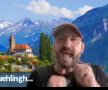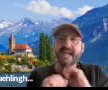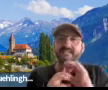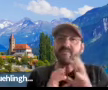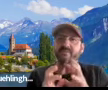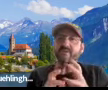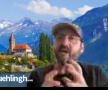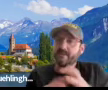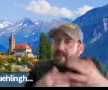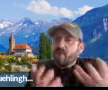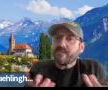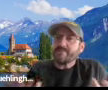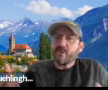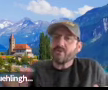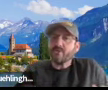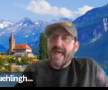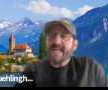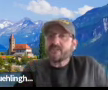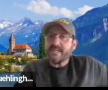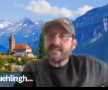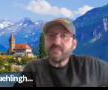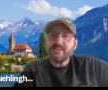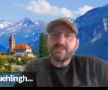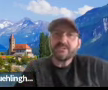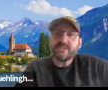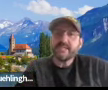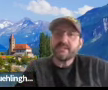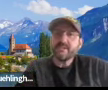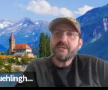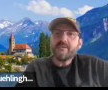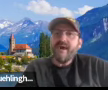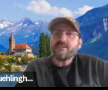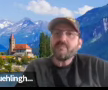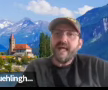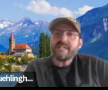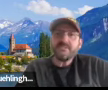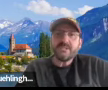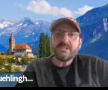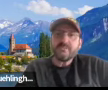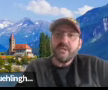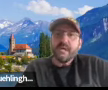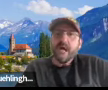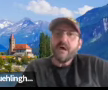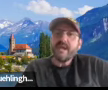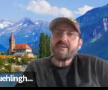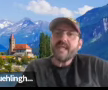and really active, and sometimes also agitated, because it's like the fight or flight system. And that